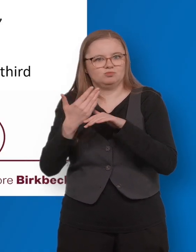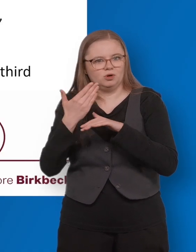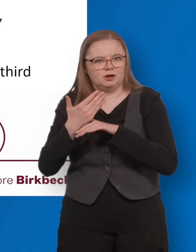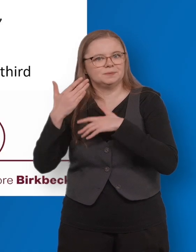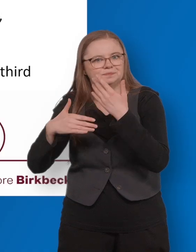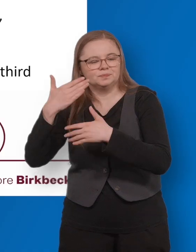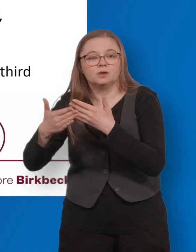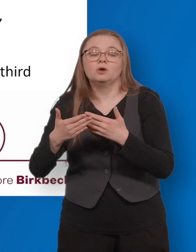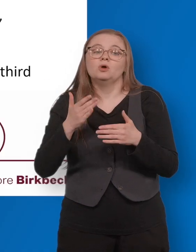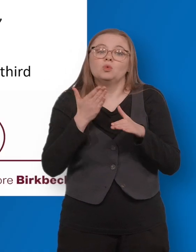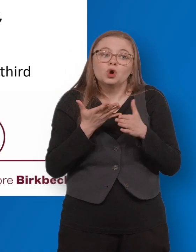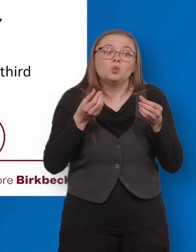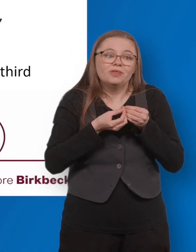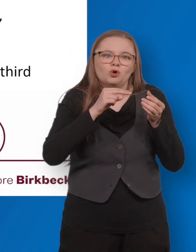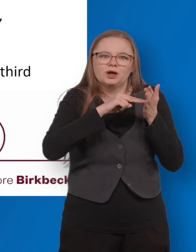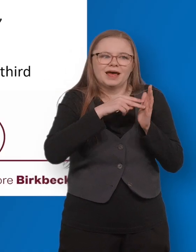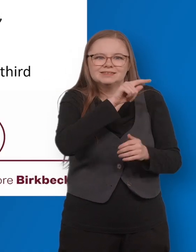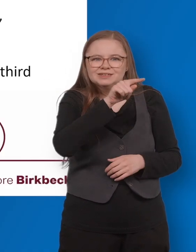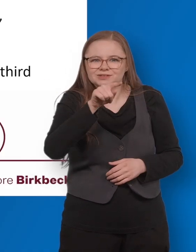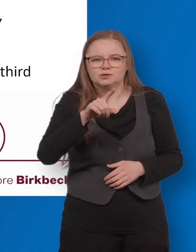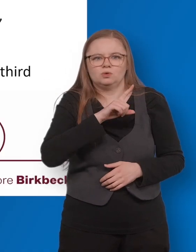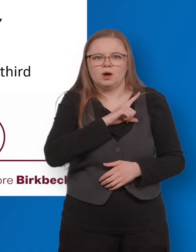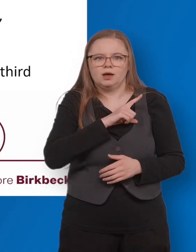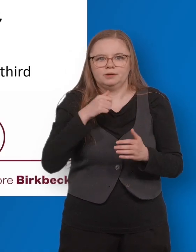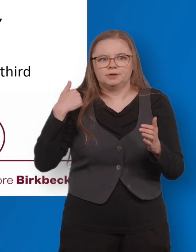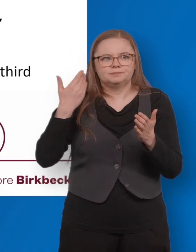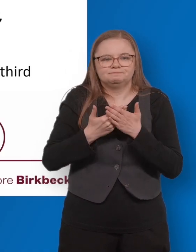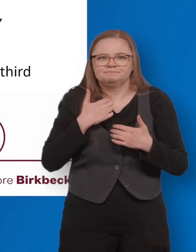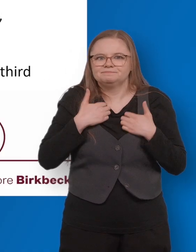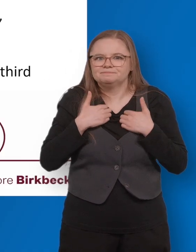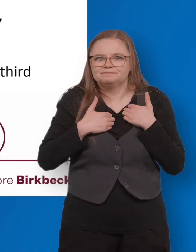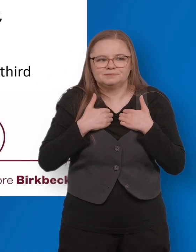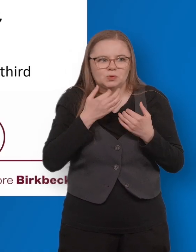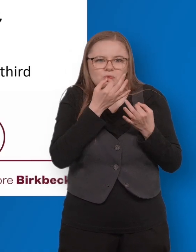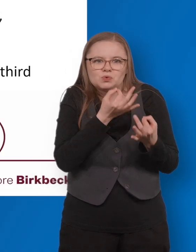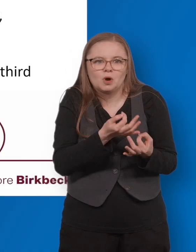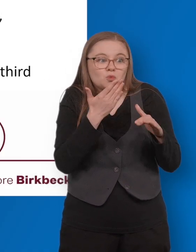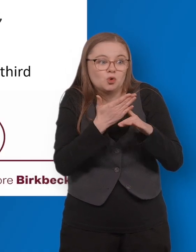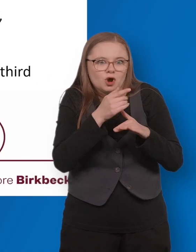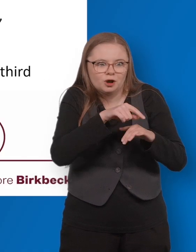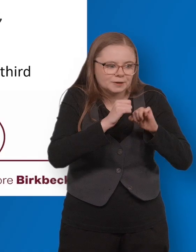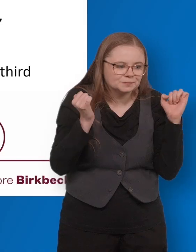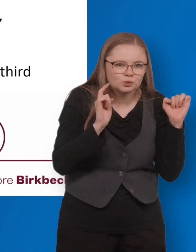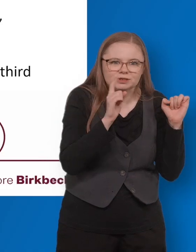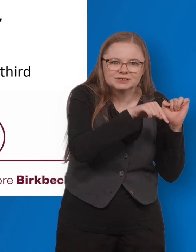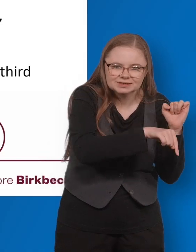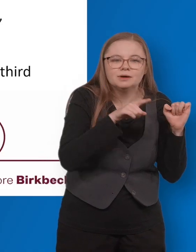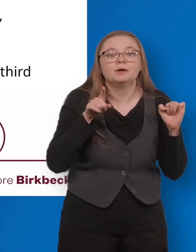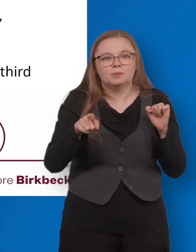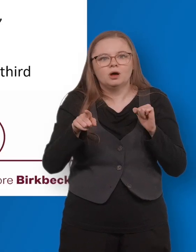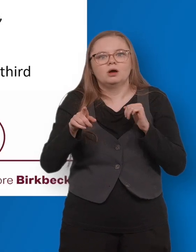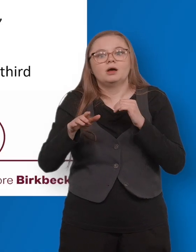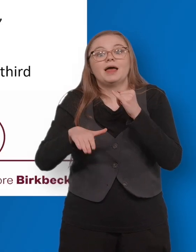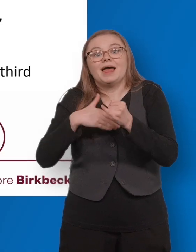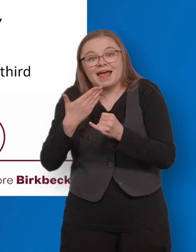with organizations because I've always been fascinated by work, but actually the end beneficiary of everything that